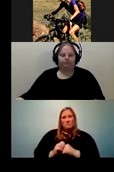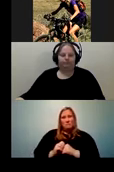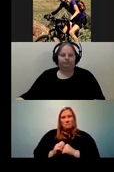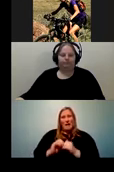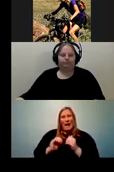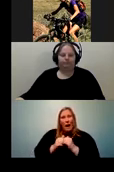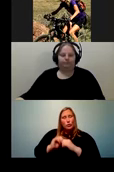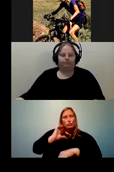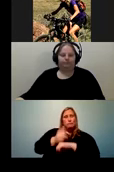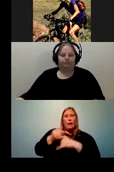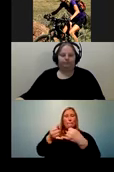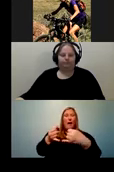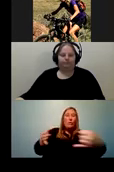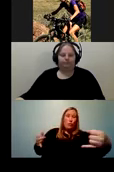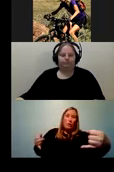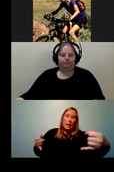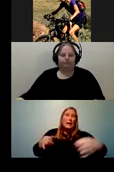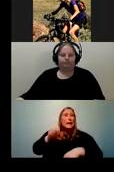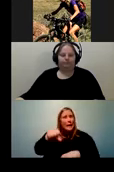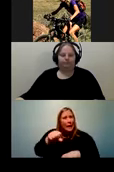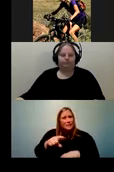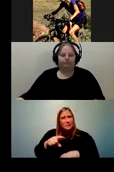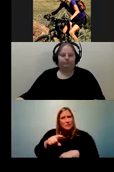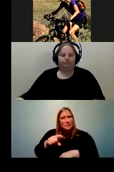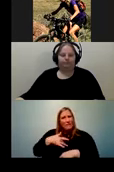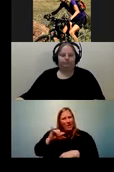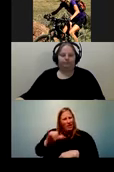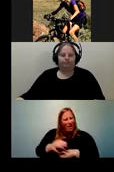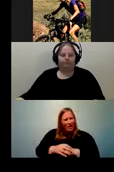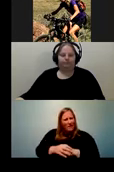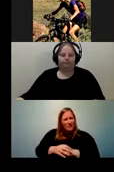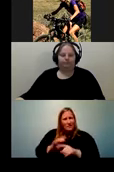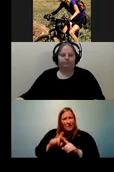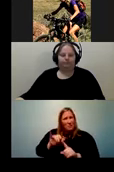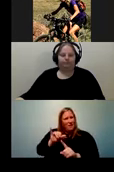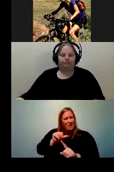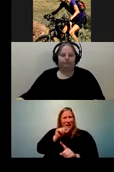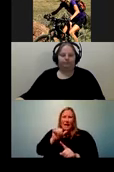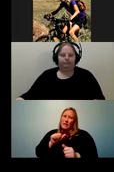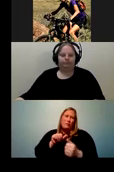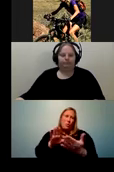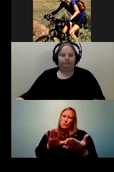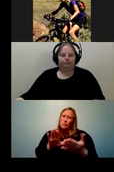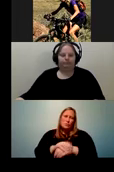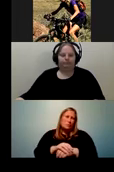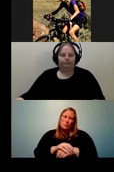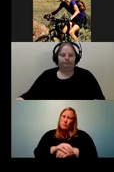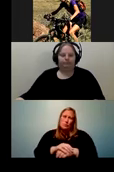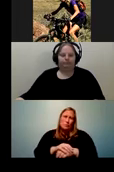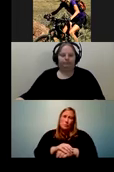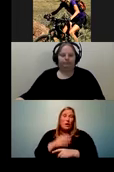Now, setting boundaries, I'm a big believer in that, but not that way. Okay? That's probably done out of stress.